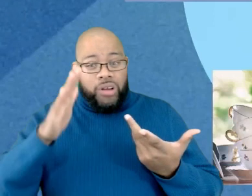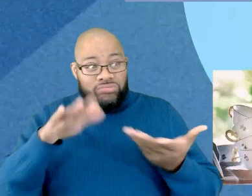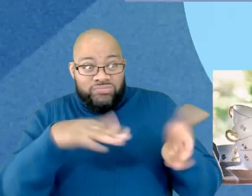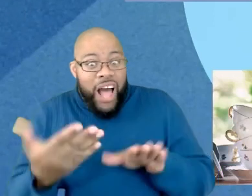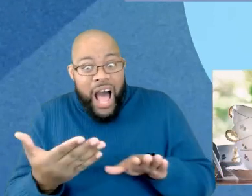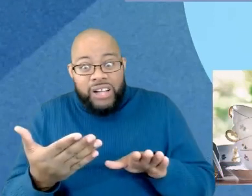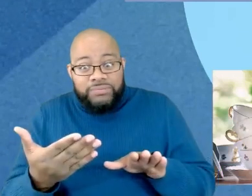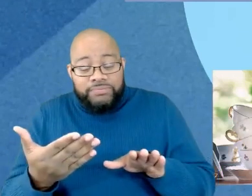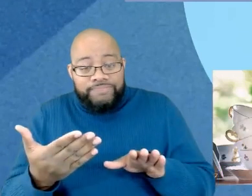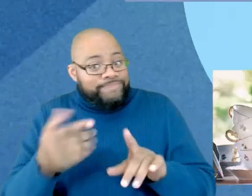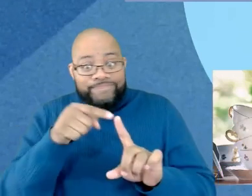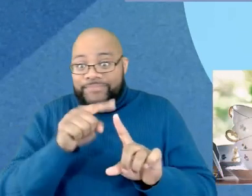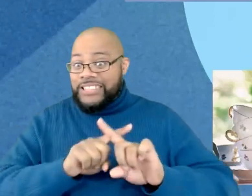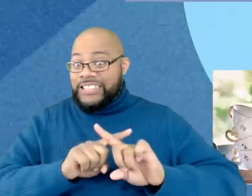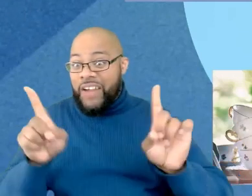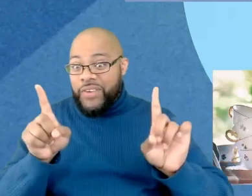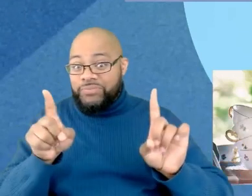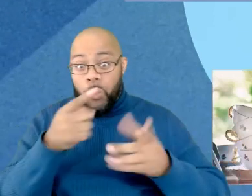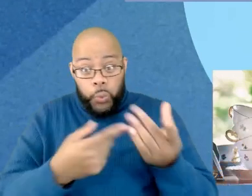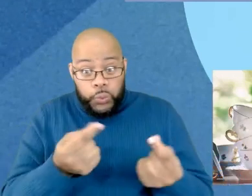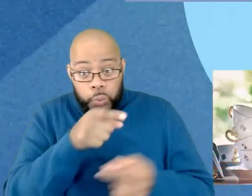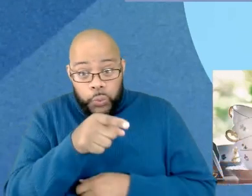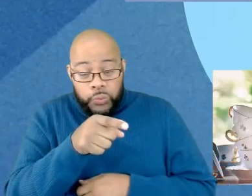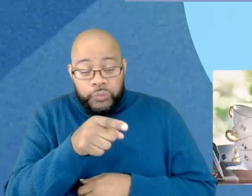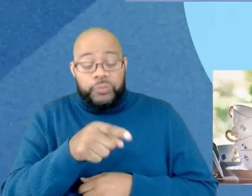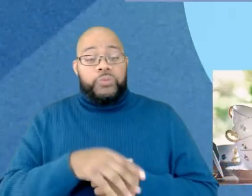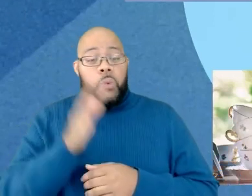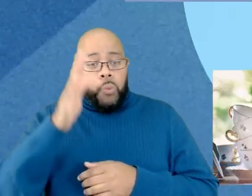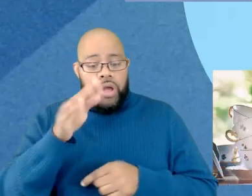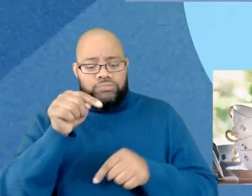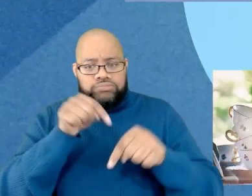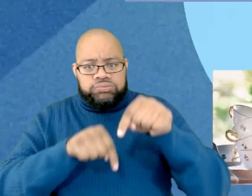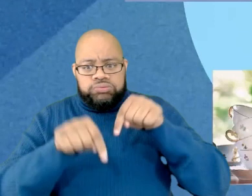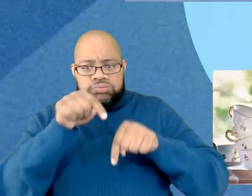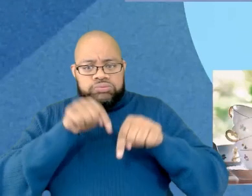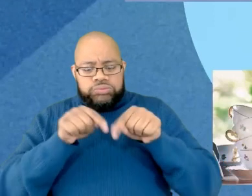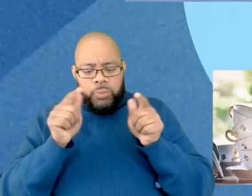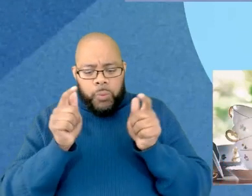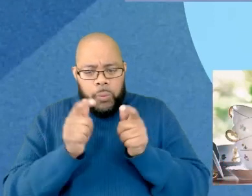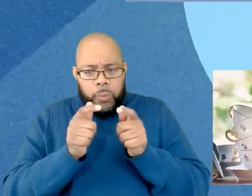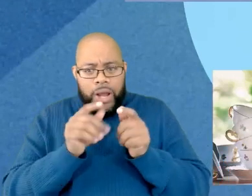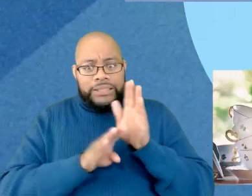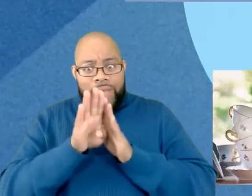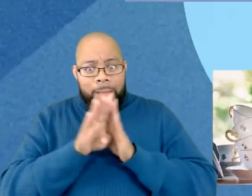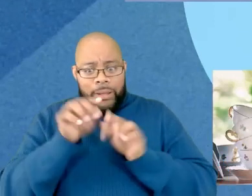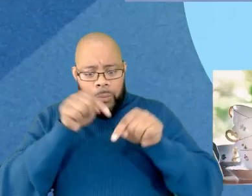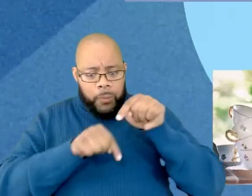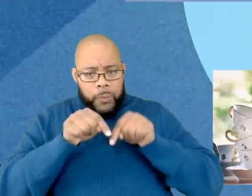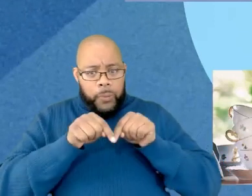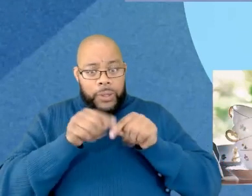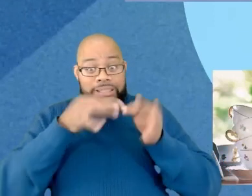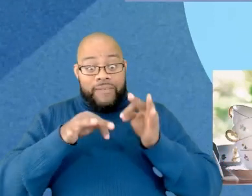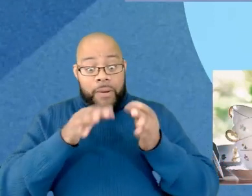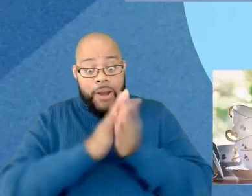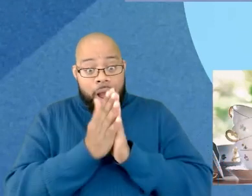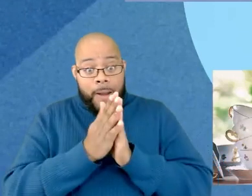will just die. Instead of dying, the immortal jellyfish Medusa will regress in size and development, and instead of